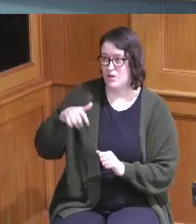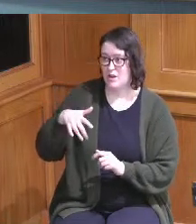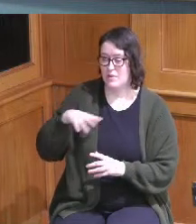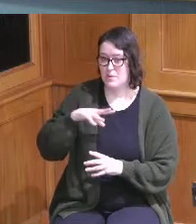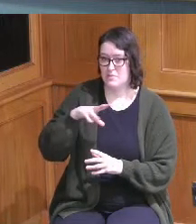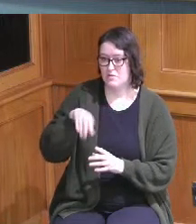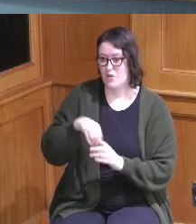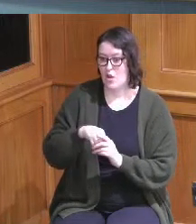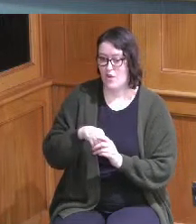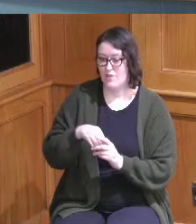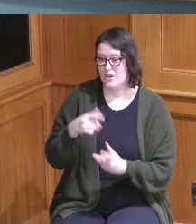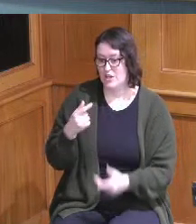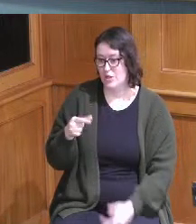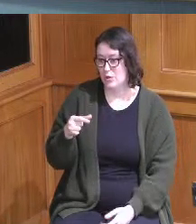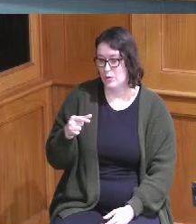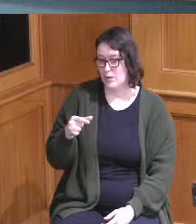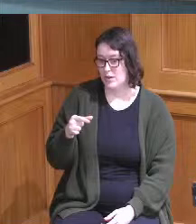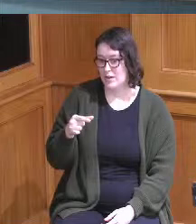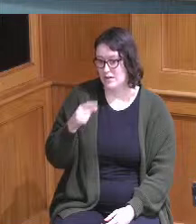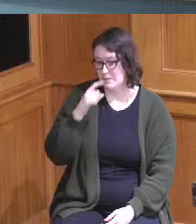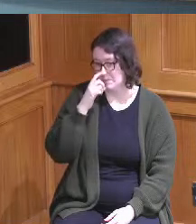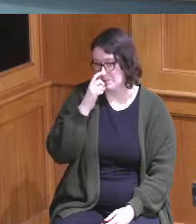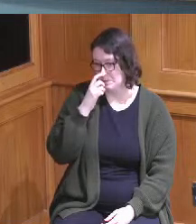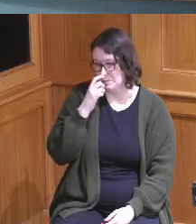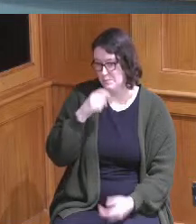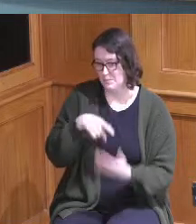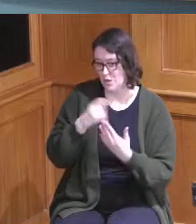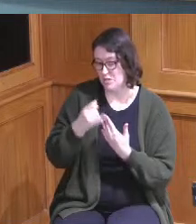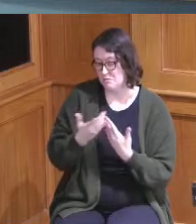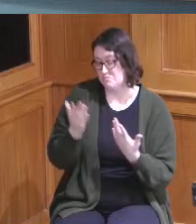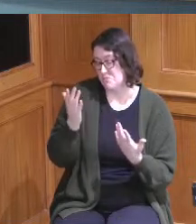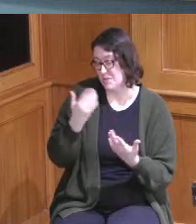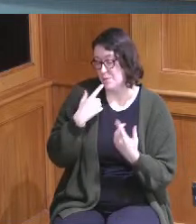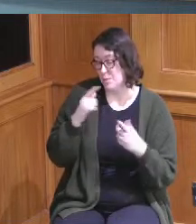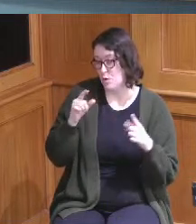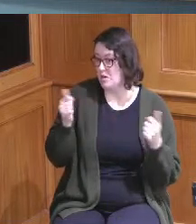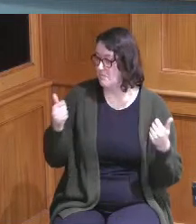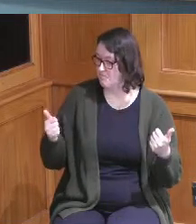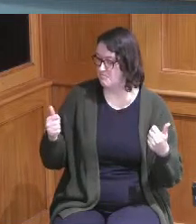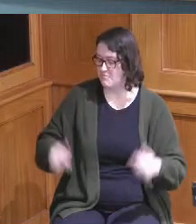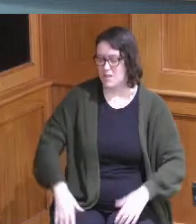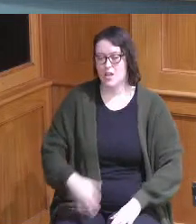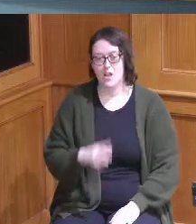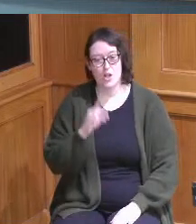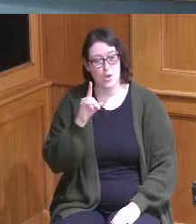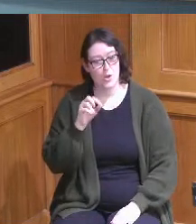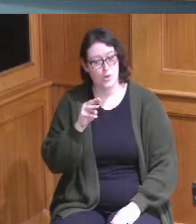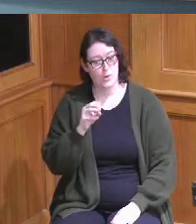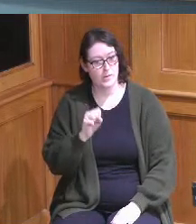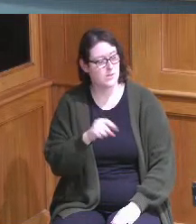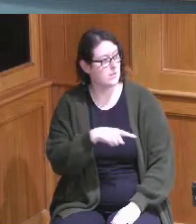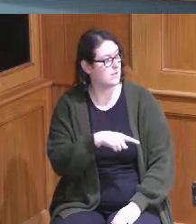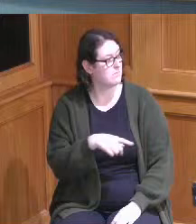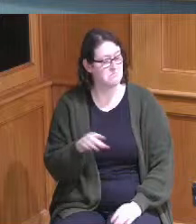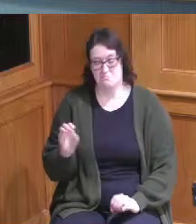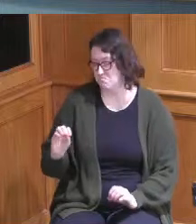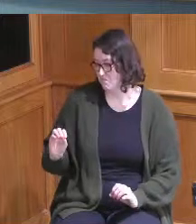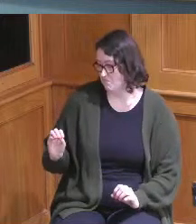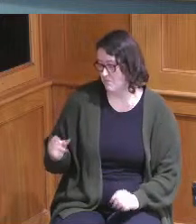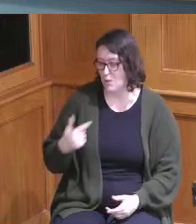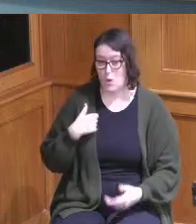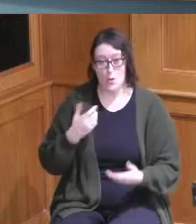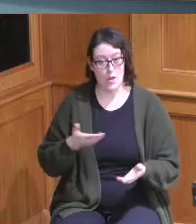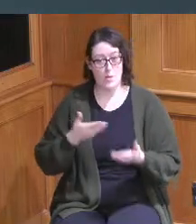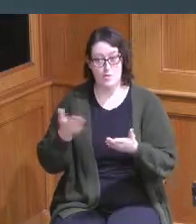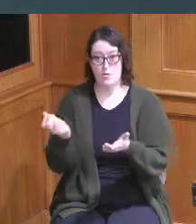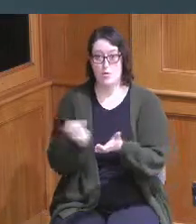into what we were talking about, the green, and it seems to be working. Commissioner Dumas, you had something? Okay, well, I'll make a